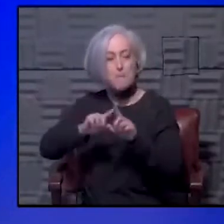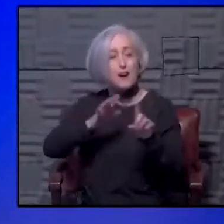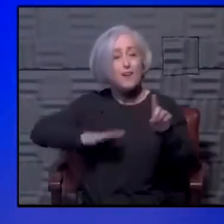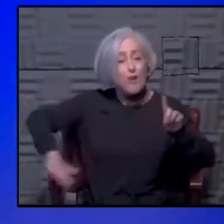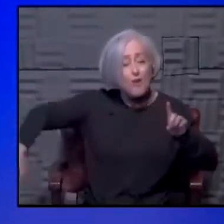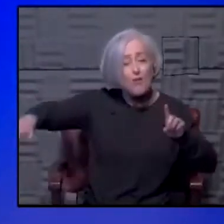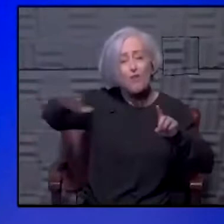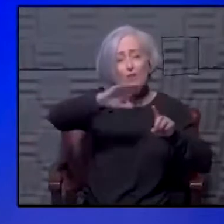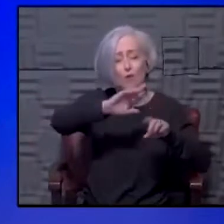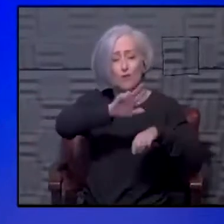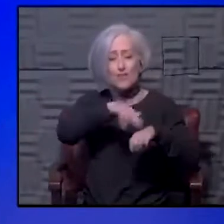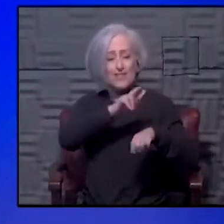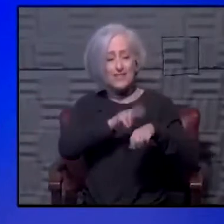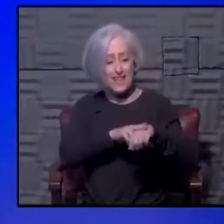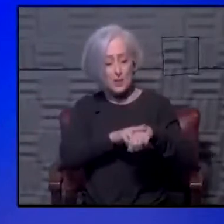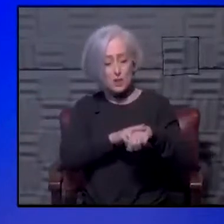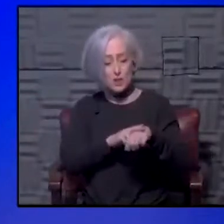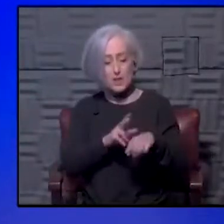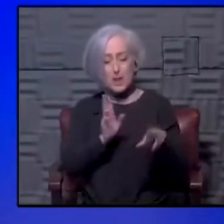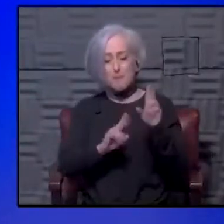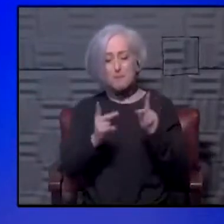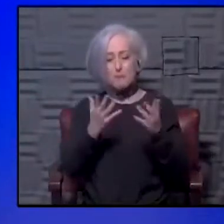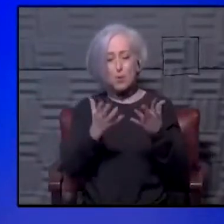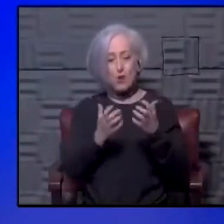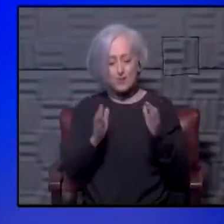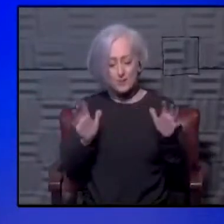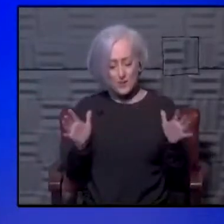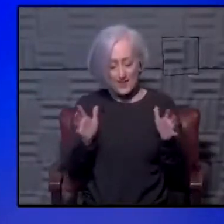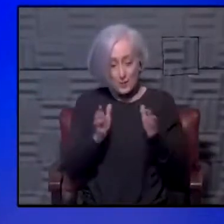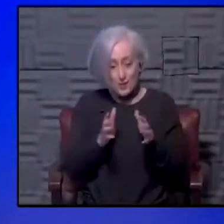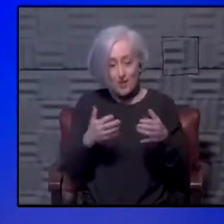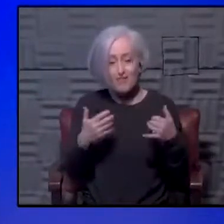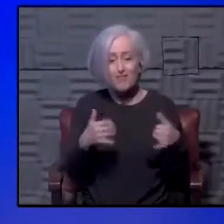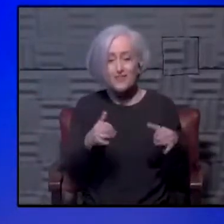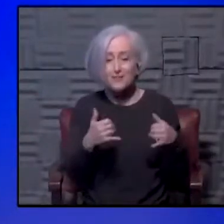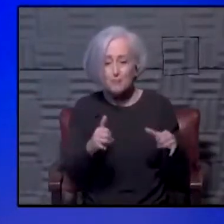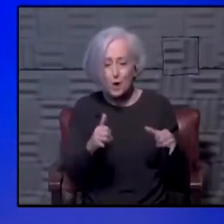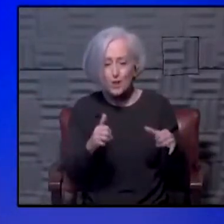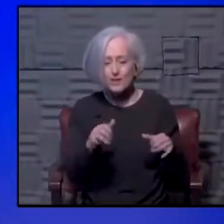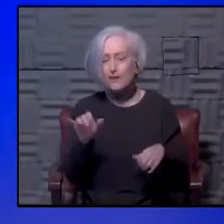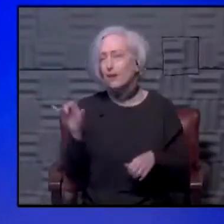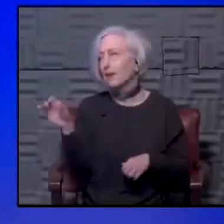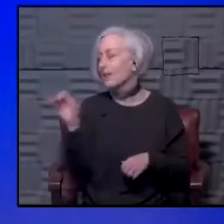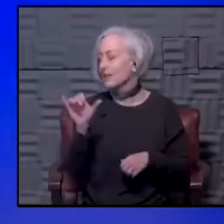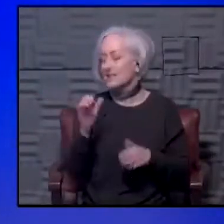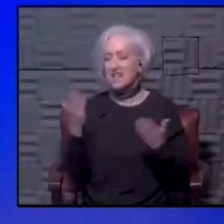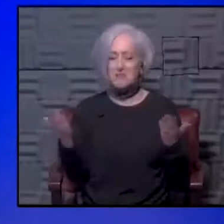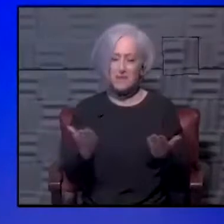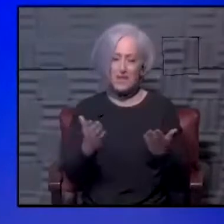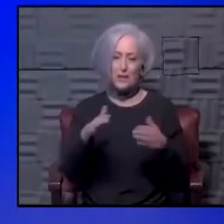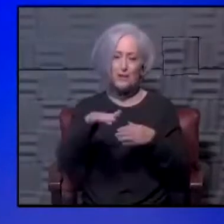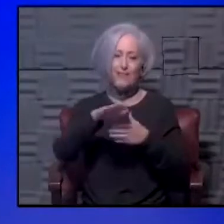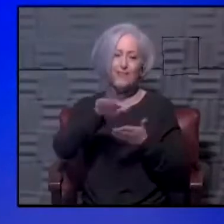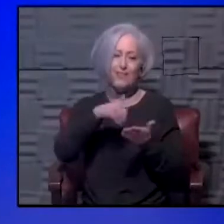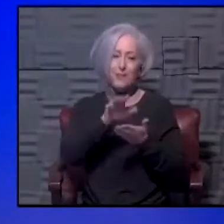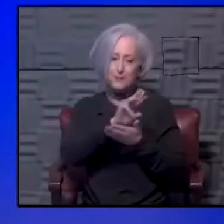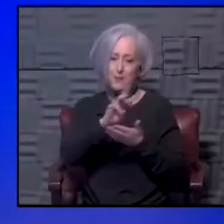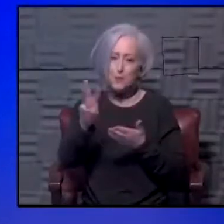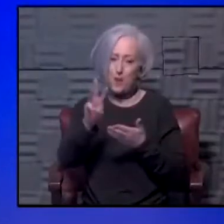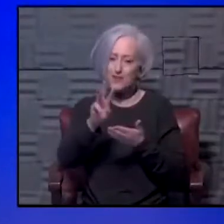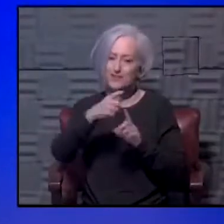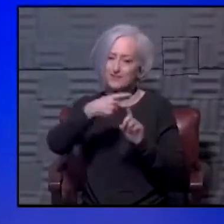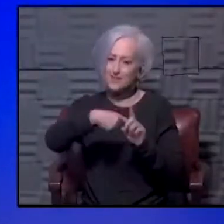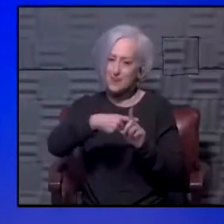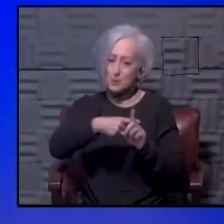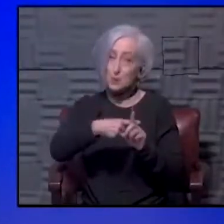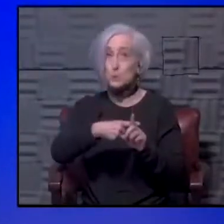and this event where people want to get together, especially with the temperatures that they were around here in the Midwest. You have to probably get it